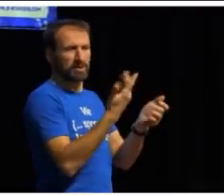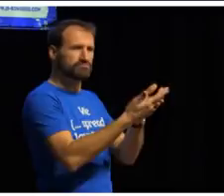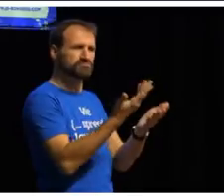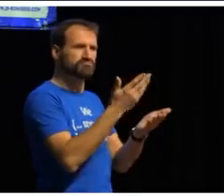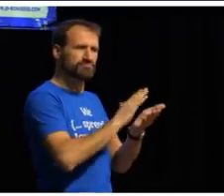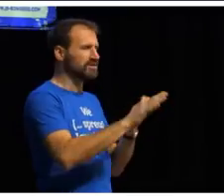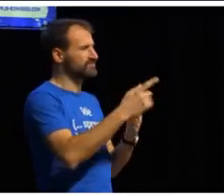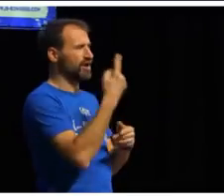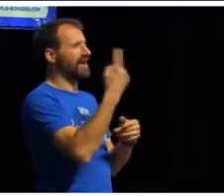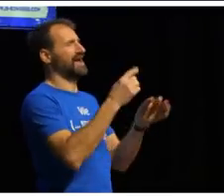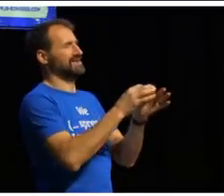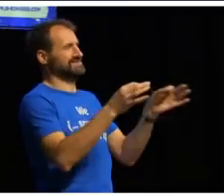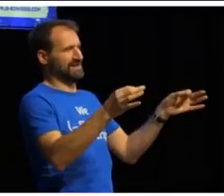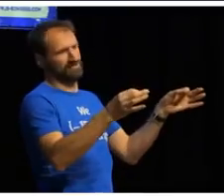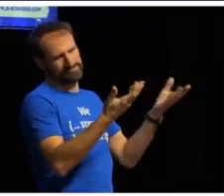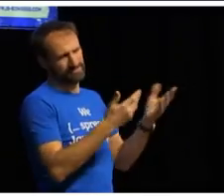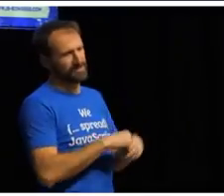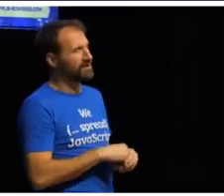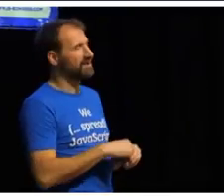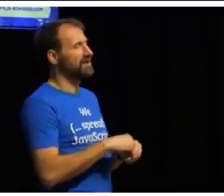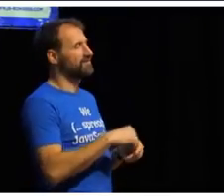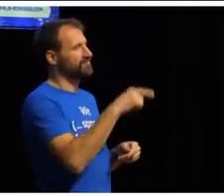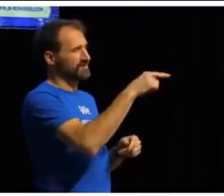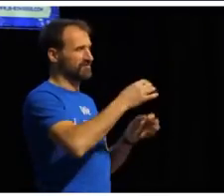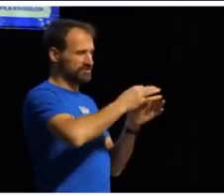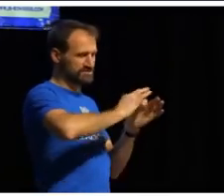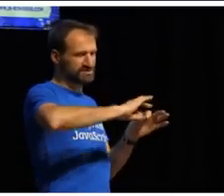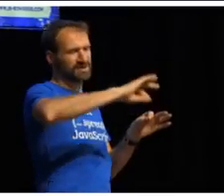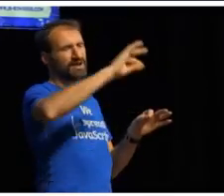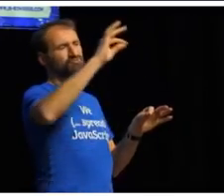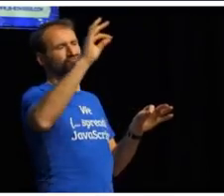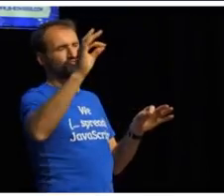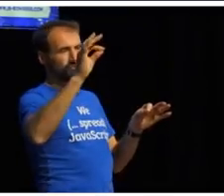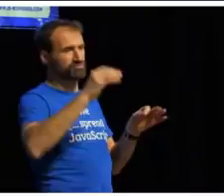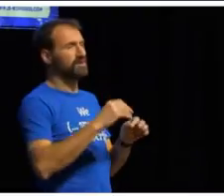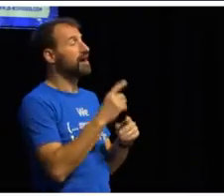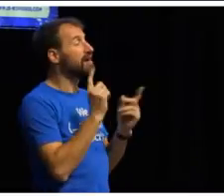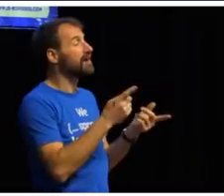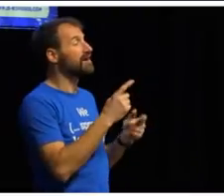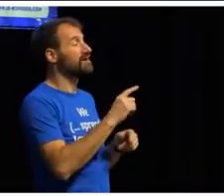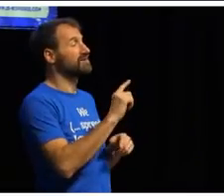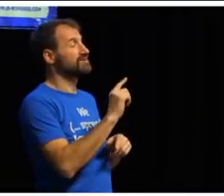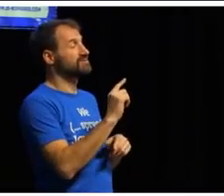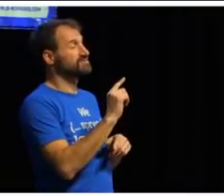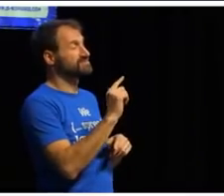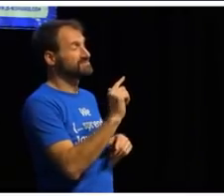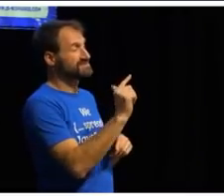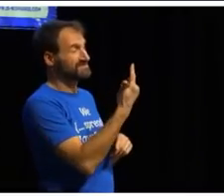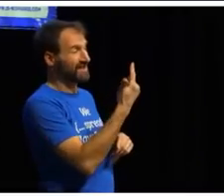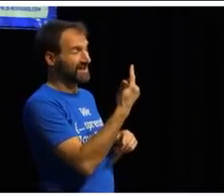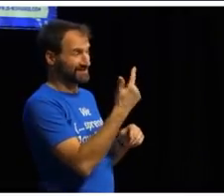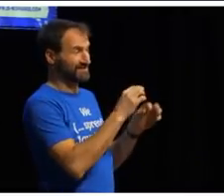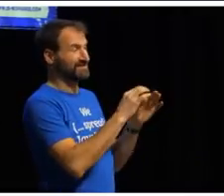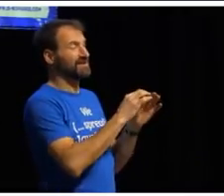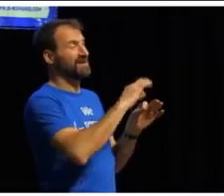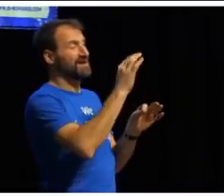But then it goes through an activation function. In the second box, it's called in line three. And that activation function could be